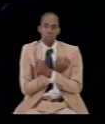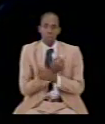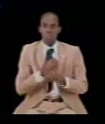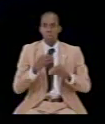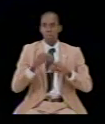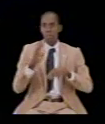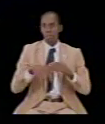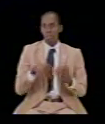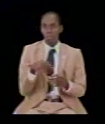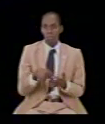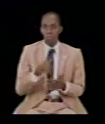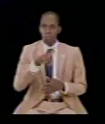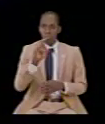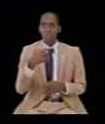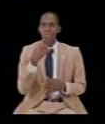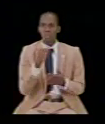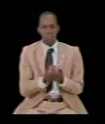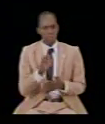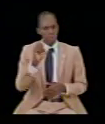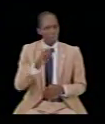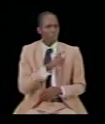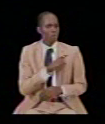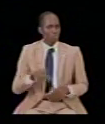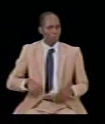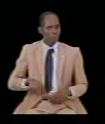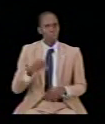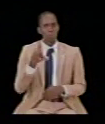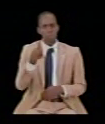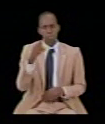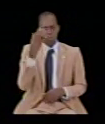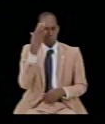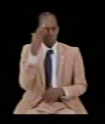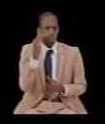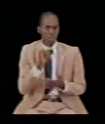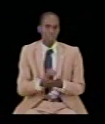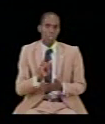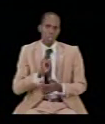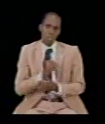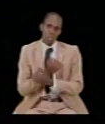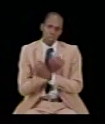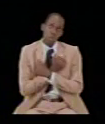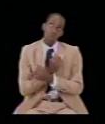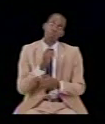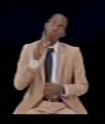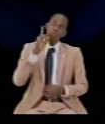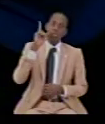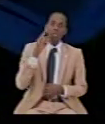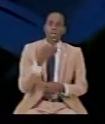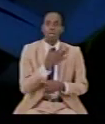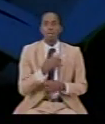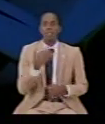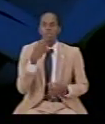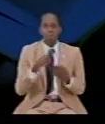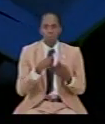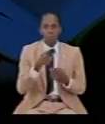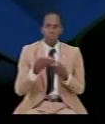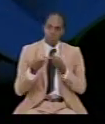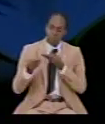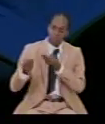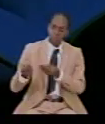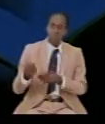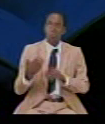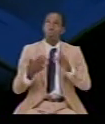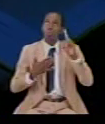He says unto him, yea, Lord, yes, Lord, that knowest that I love thee. He says unto him, feed my sheep.